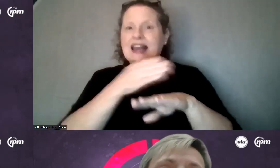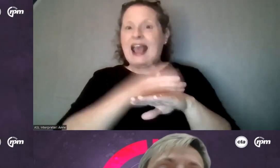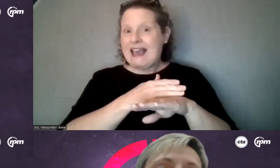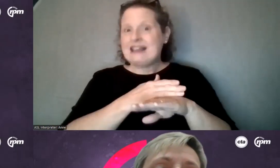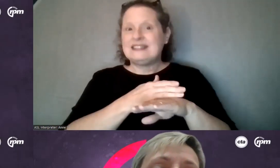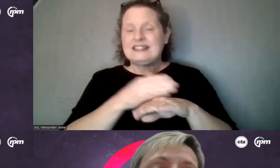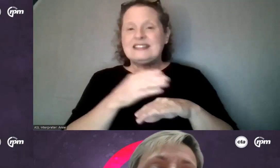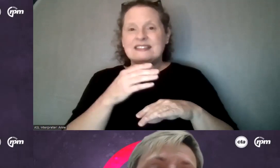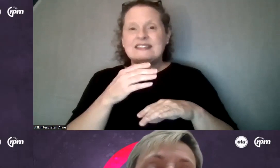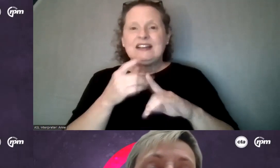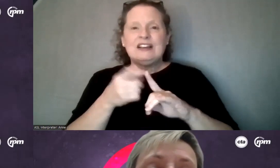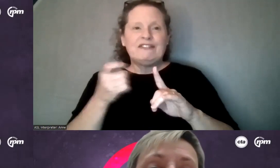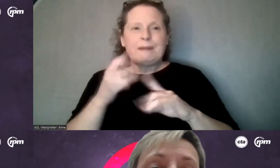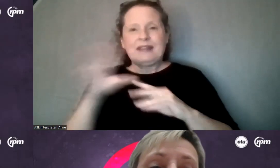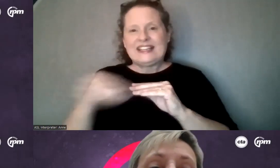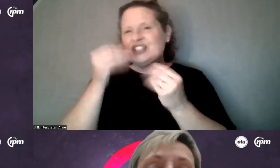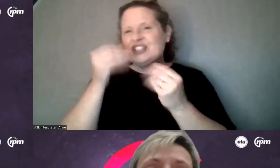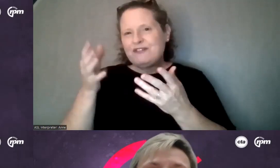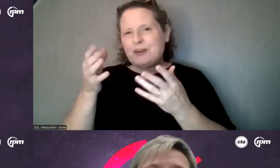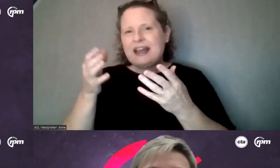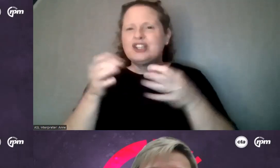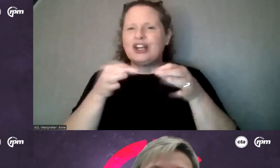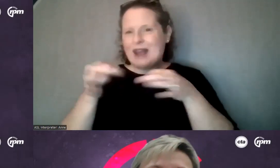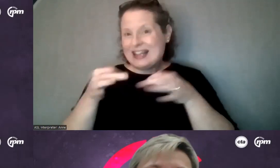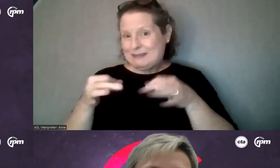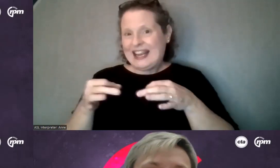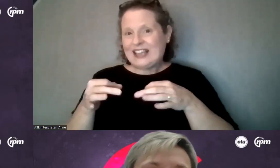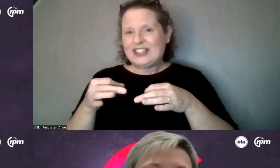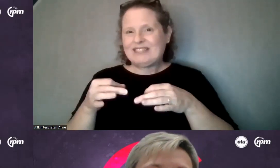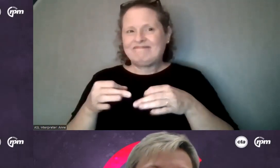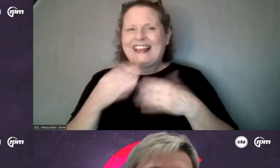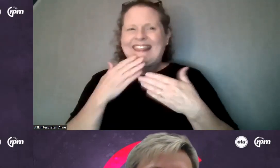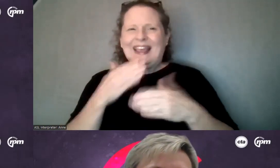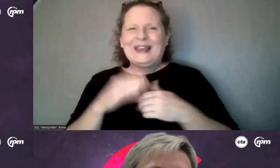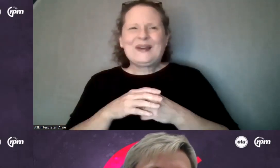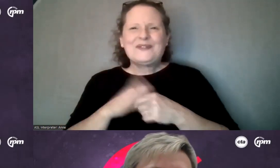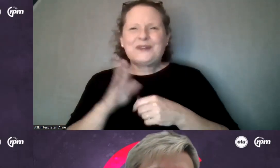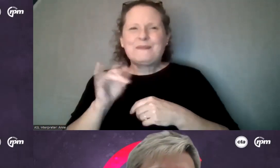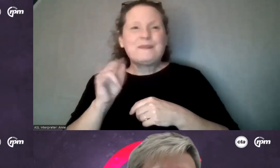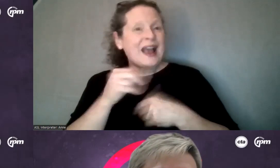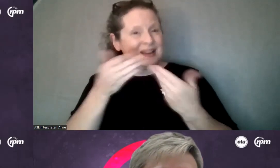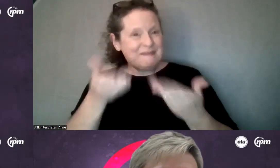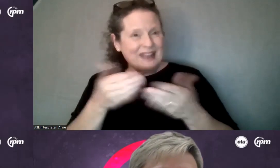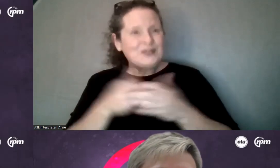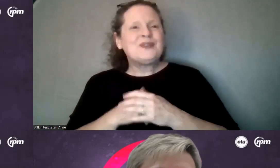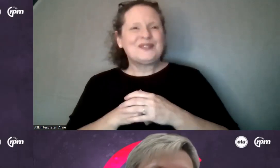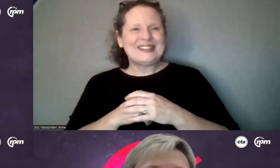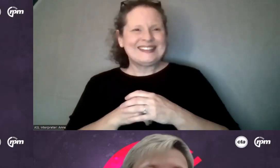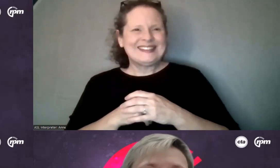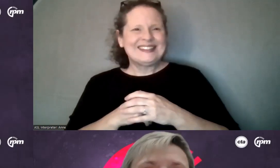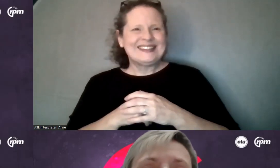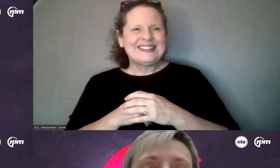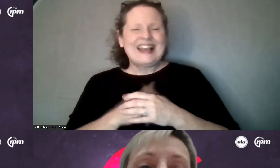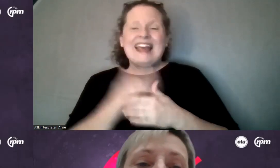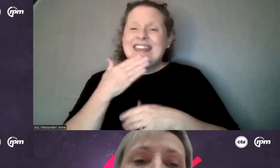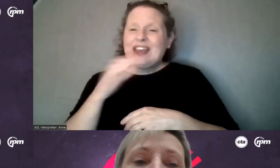the additional information or the explanation. Thank you. Brian, back to you. Thanks, Elizabeth. Actually,